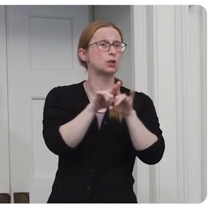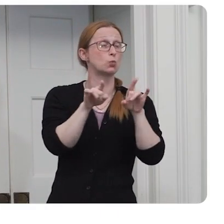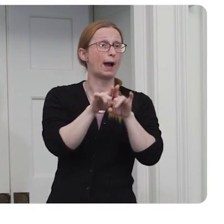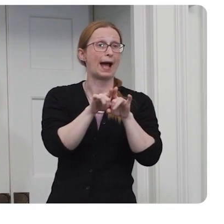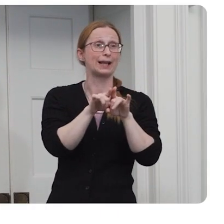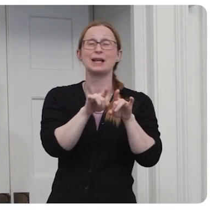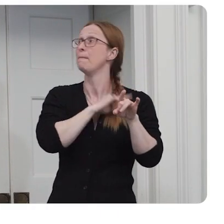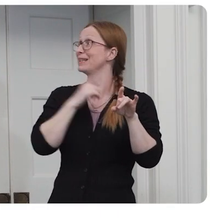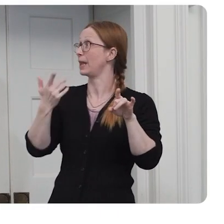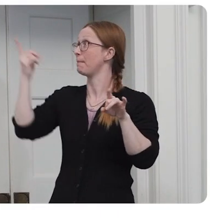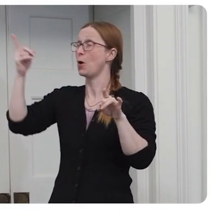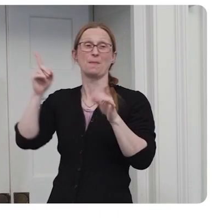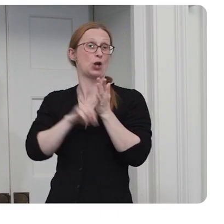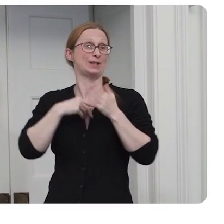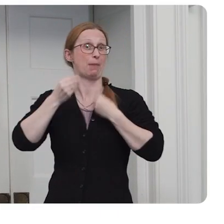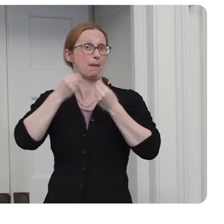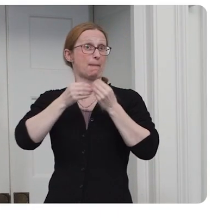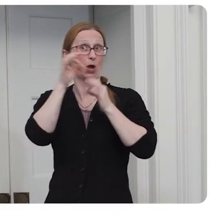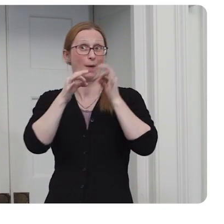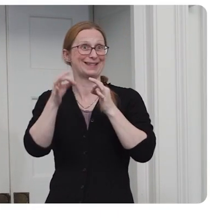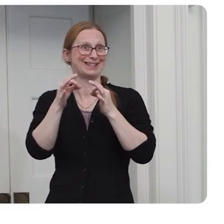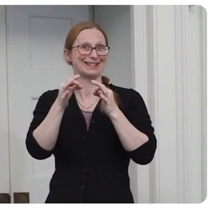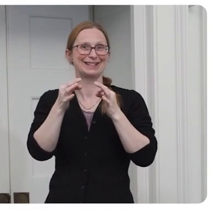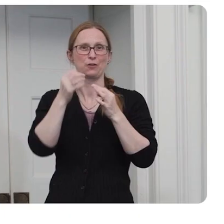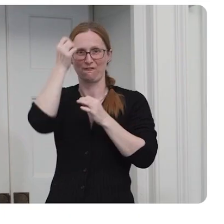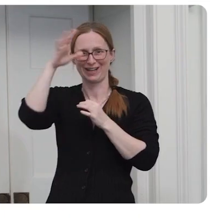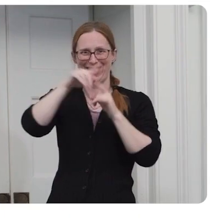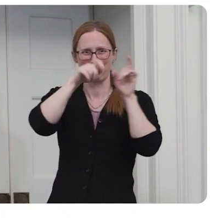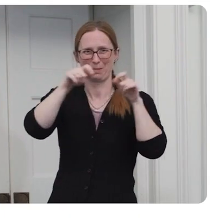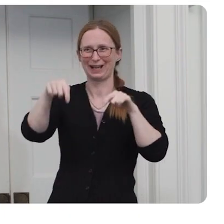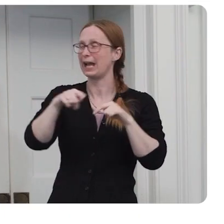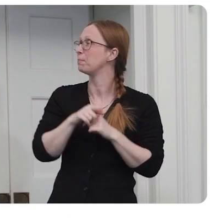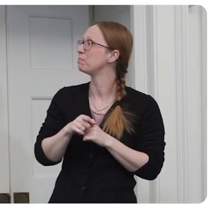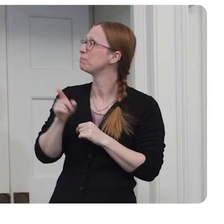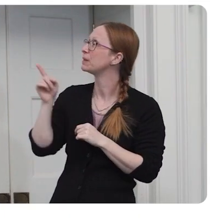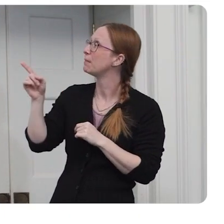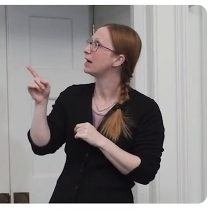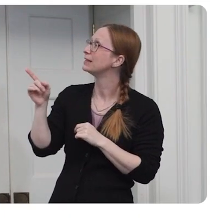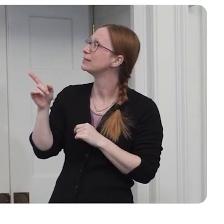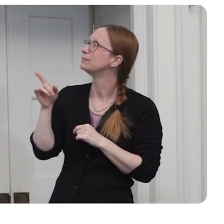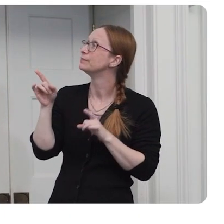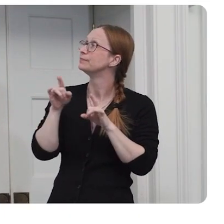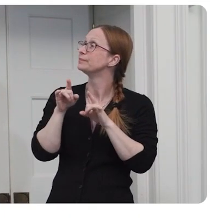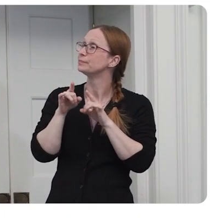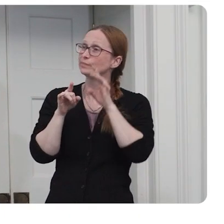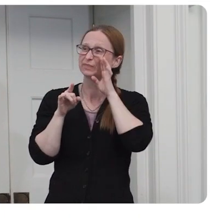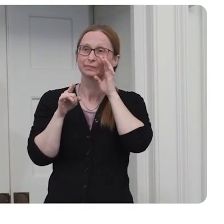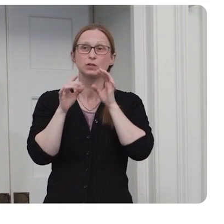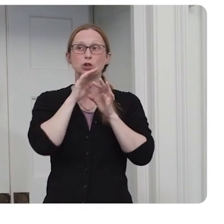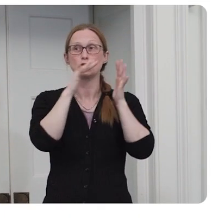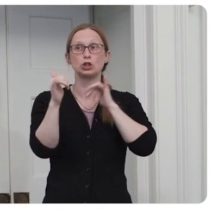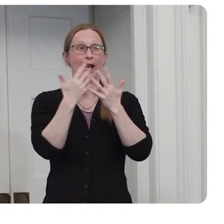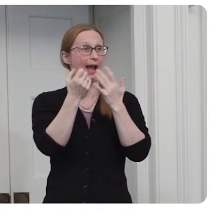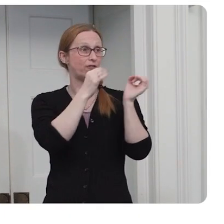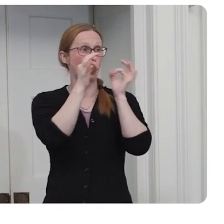That's really good, and that's what we want to do as well with showcasing your work and others like Corinne, who's with us today.